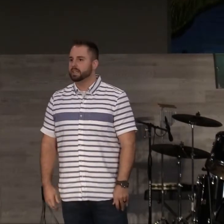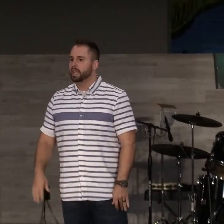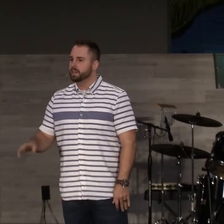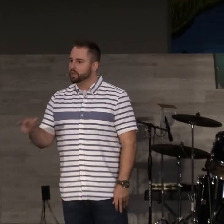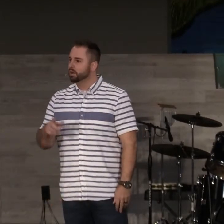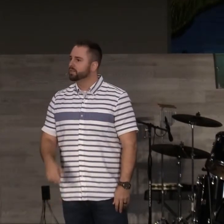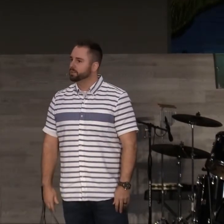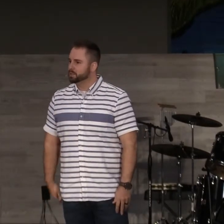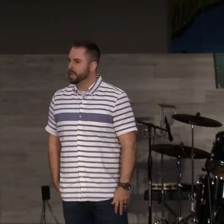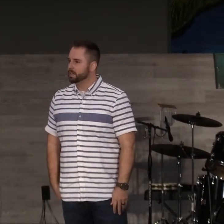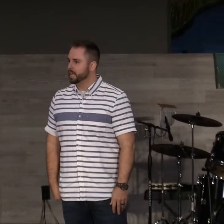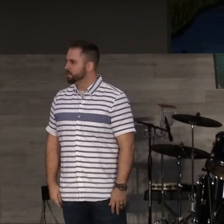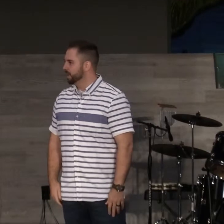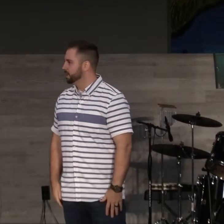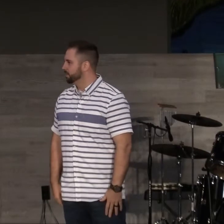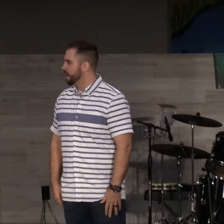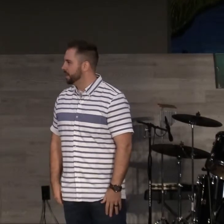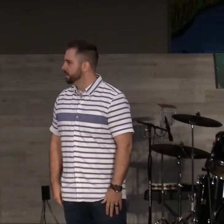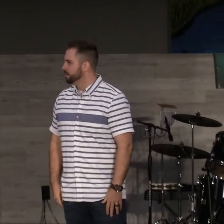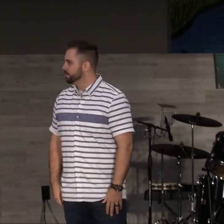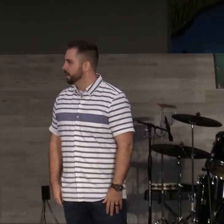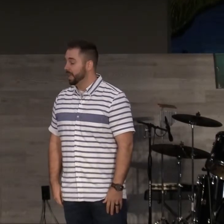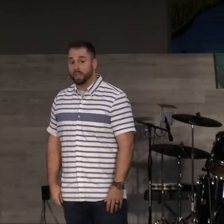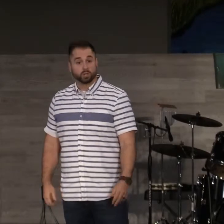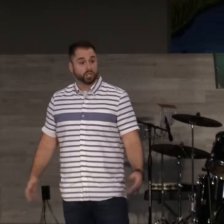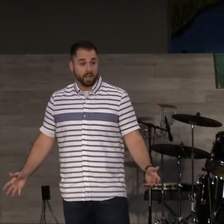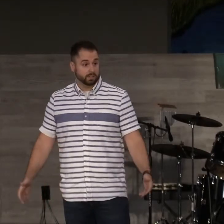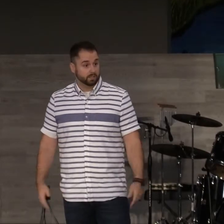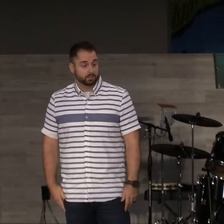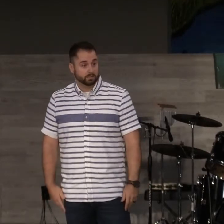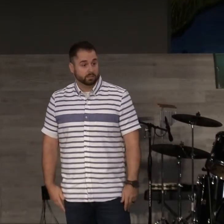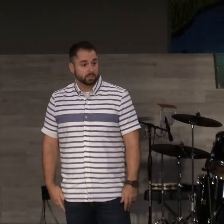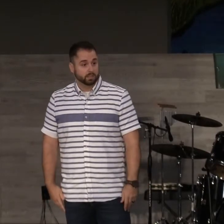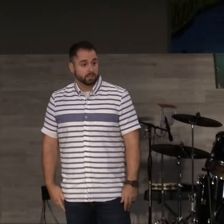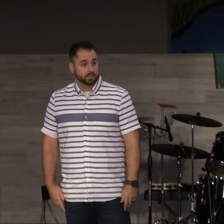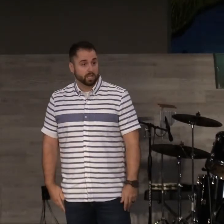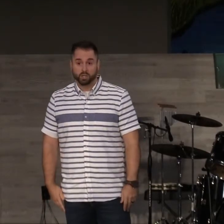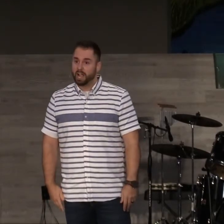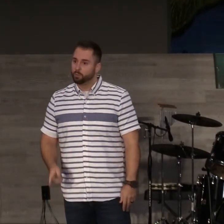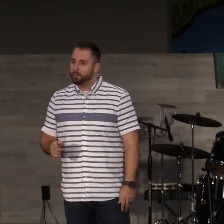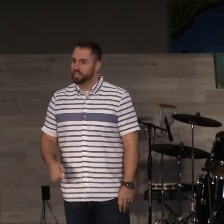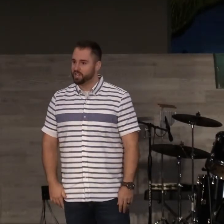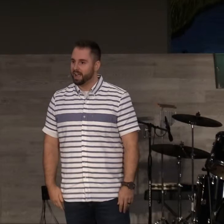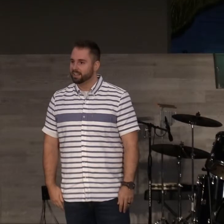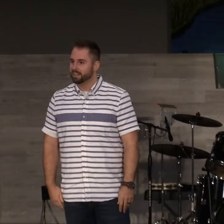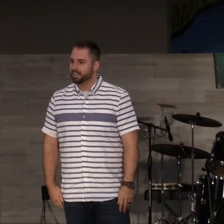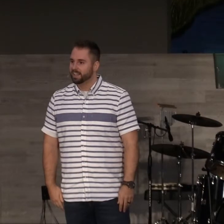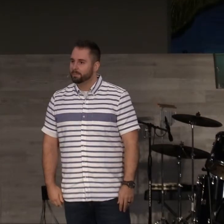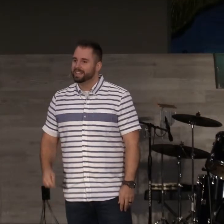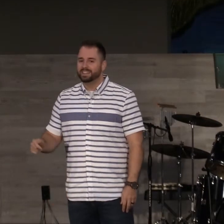and he said this: "It is hard for a rich man to enter the kingdom of God." And they were shocked. They were shocked. Why were they